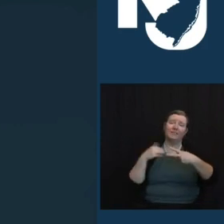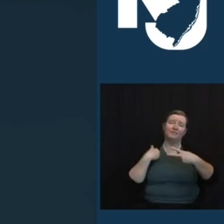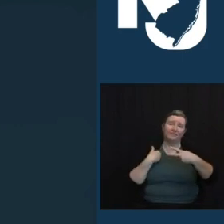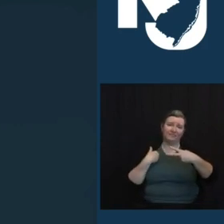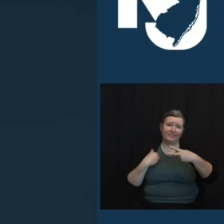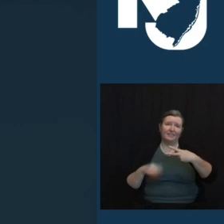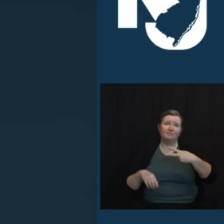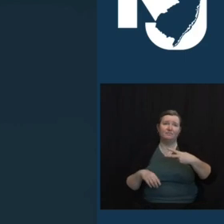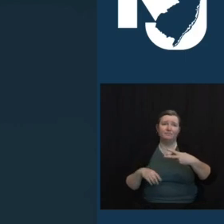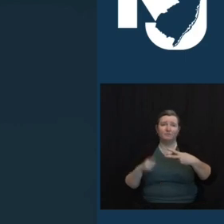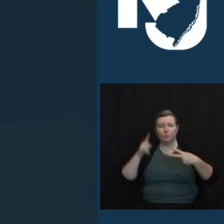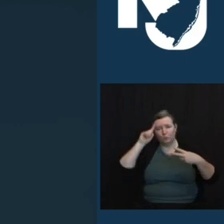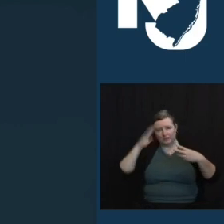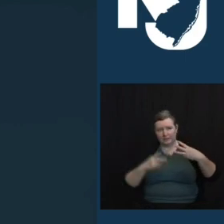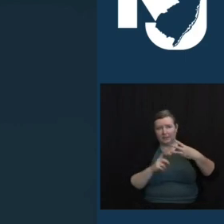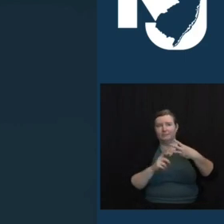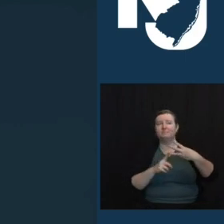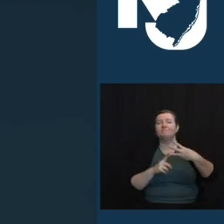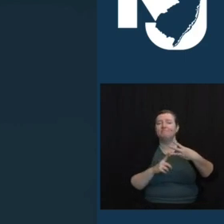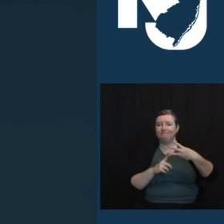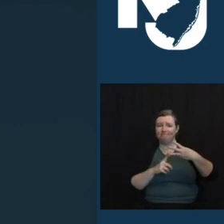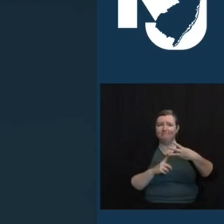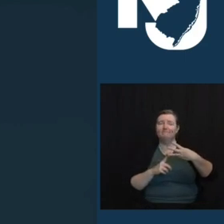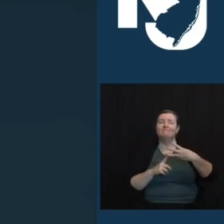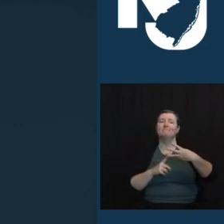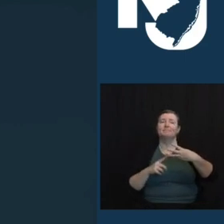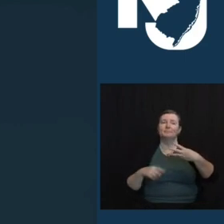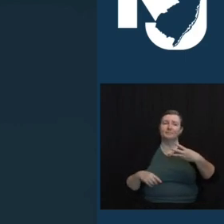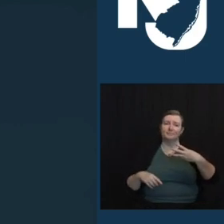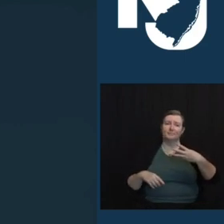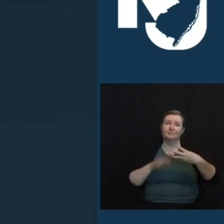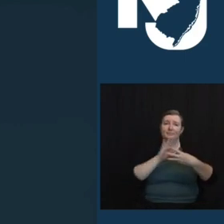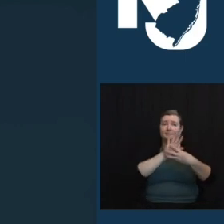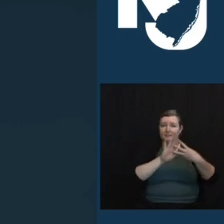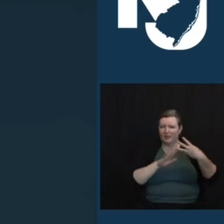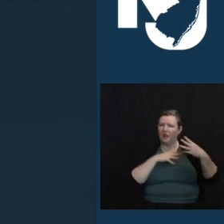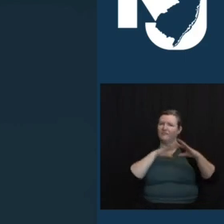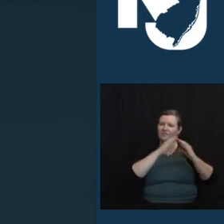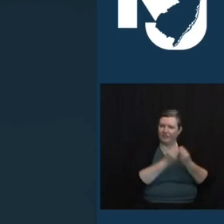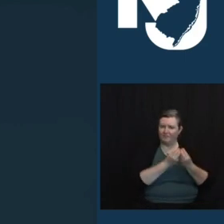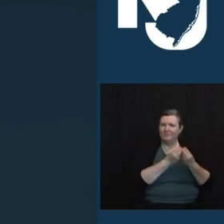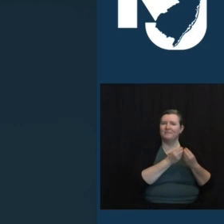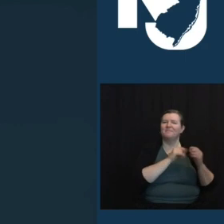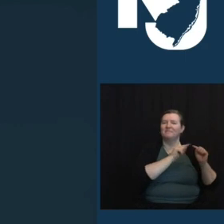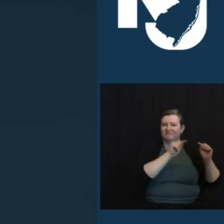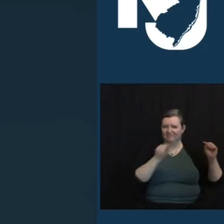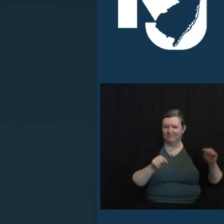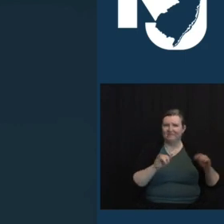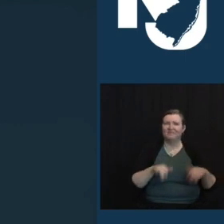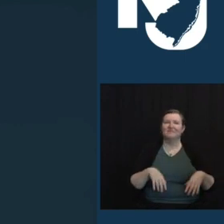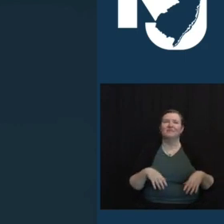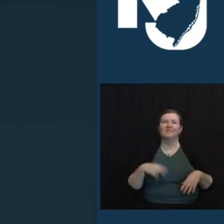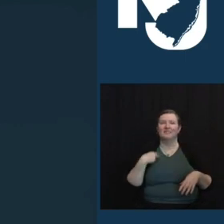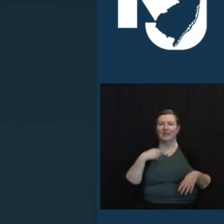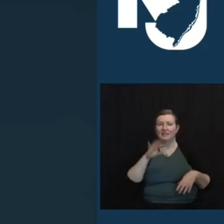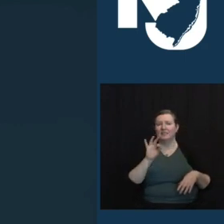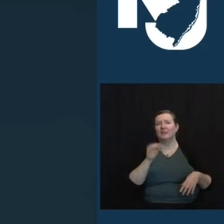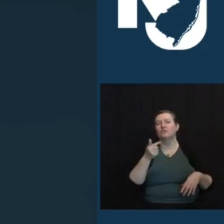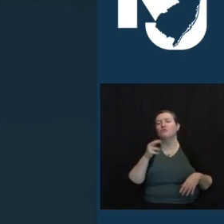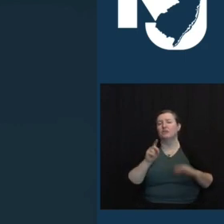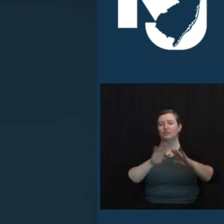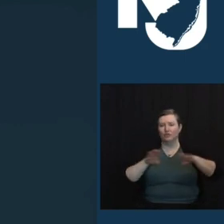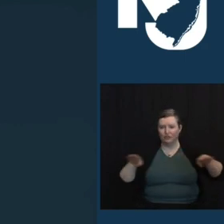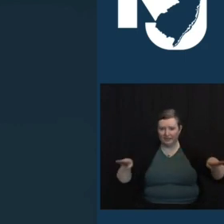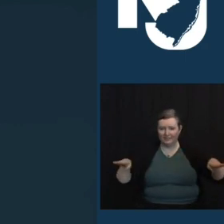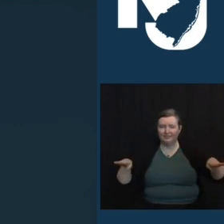son Jorge and their spouses, as well as by her nephews Jorge and Edwin. And she leaves behind 9 grandchildren: Daniel,